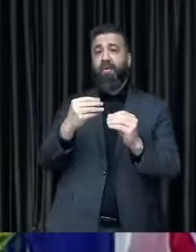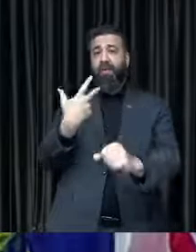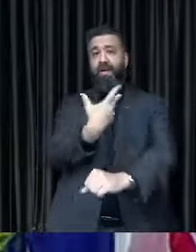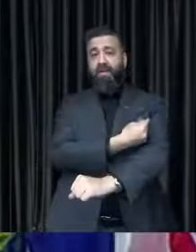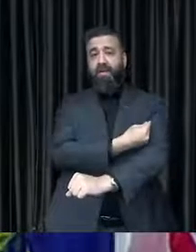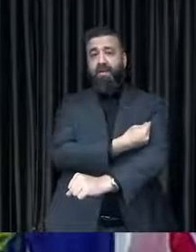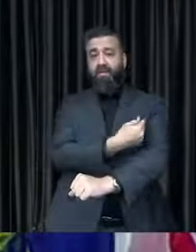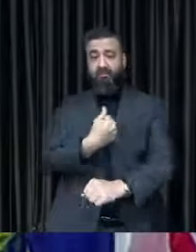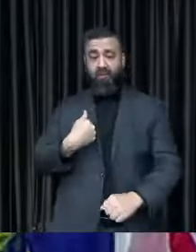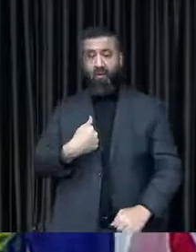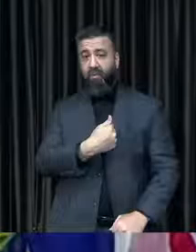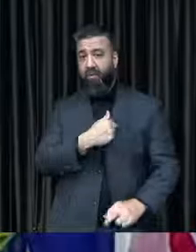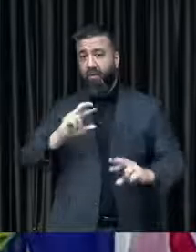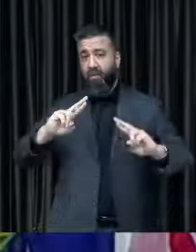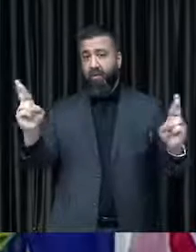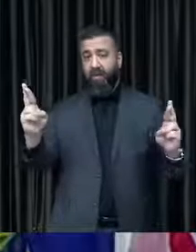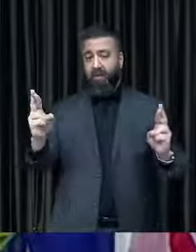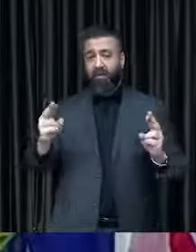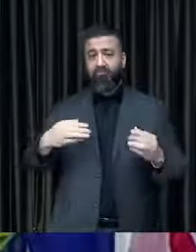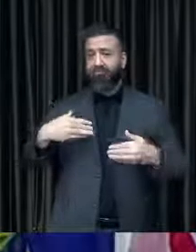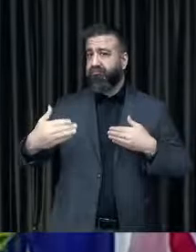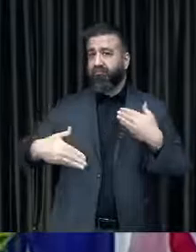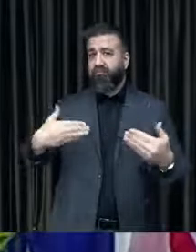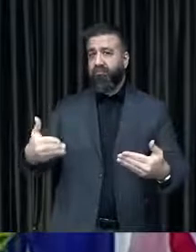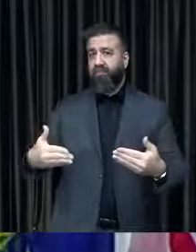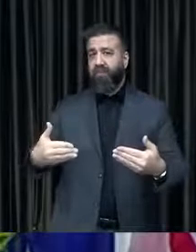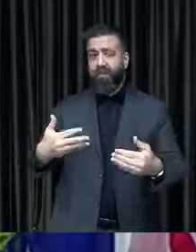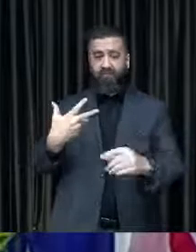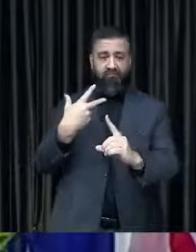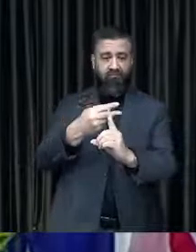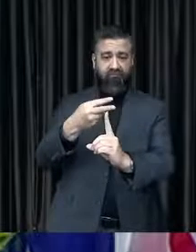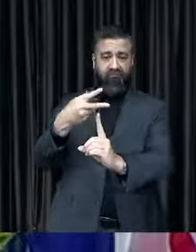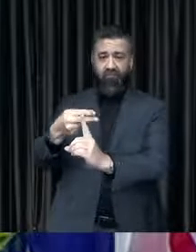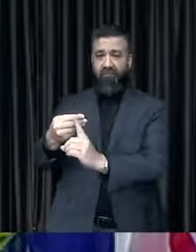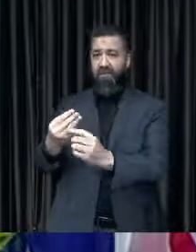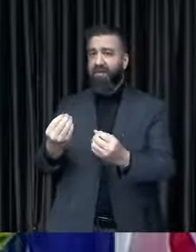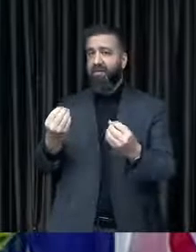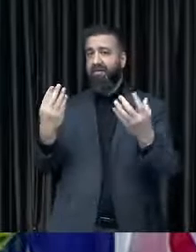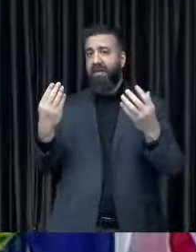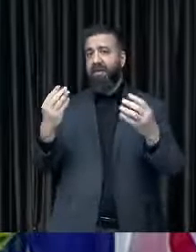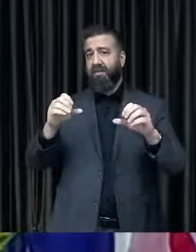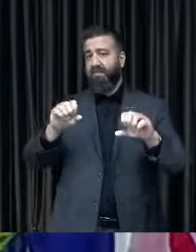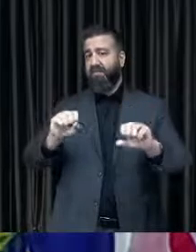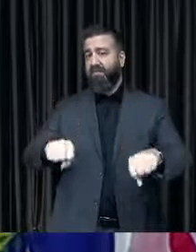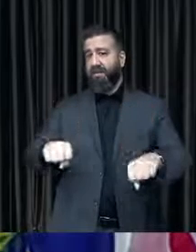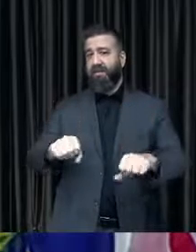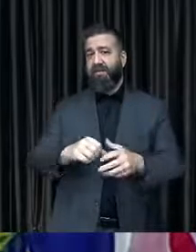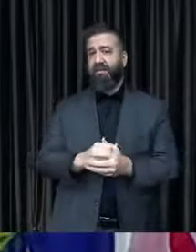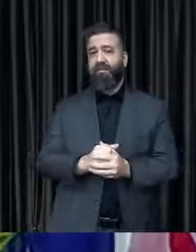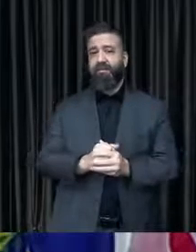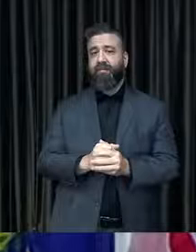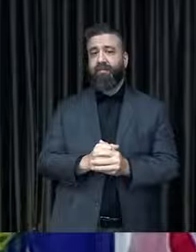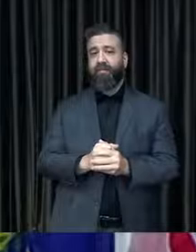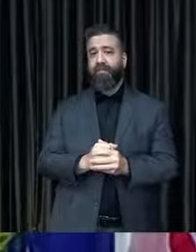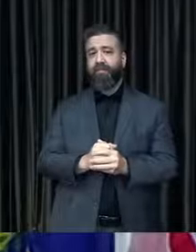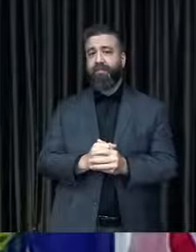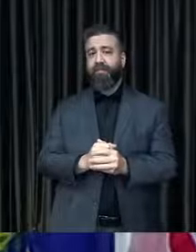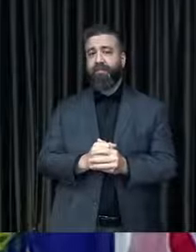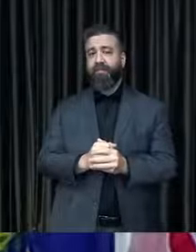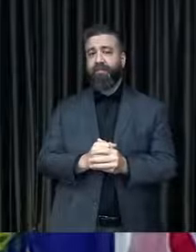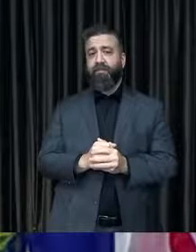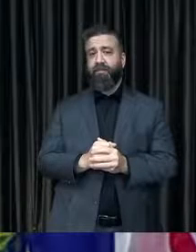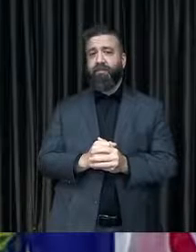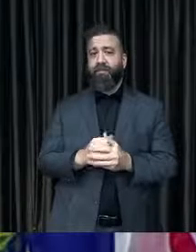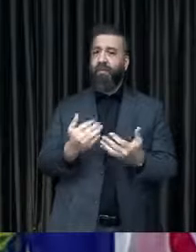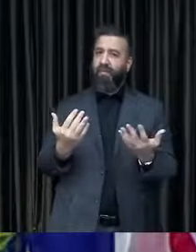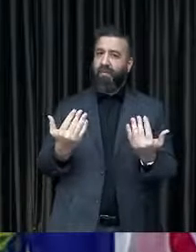stands ready to ramp up staffing and administer as many vaccines as the state will allow us to have when they